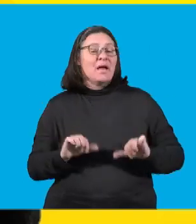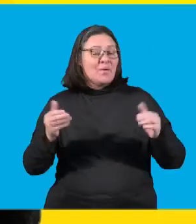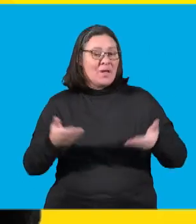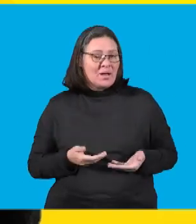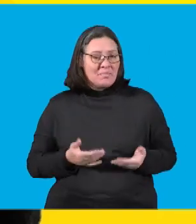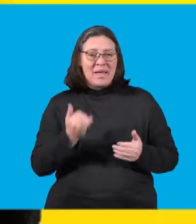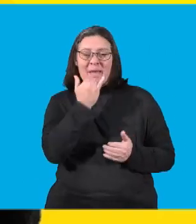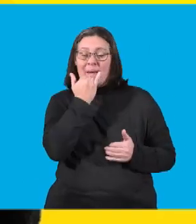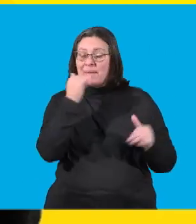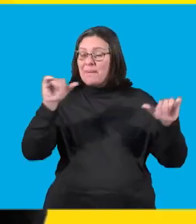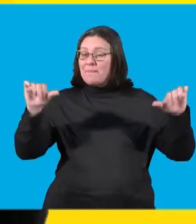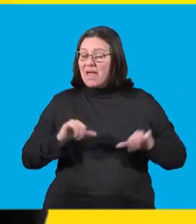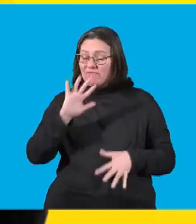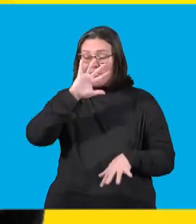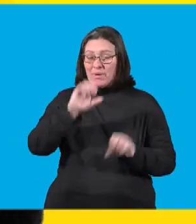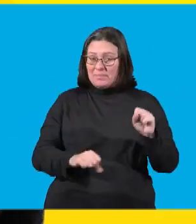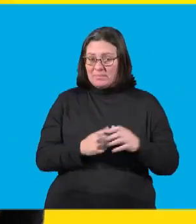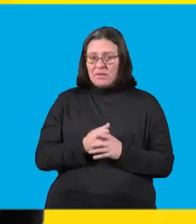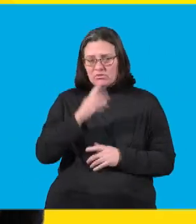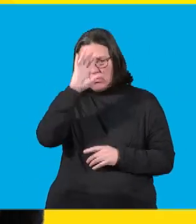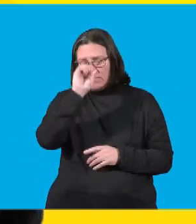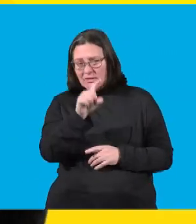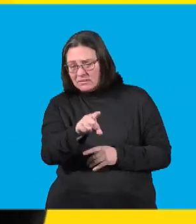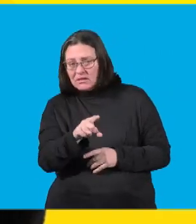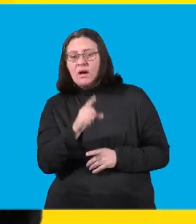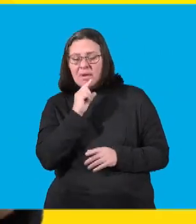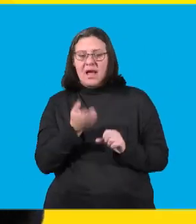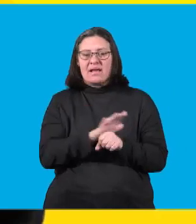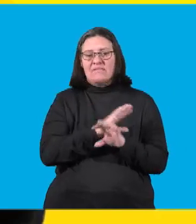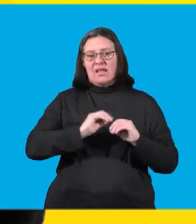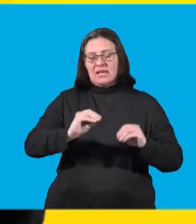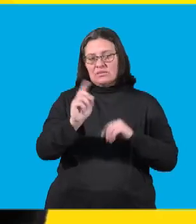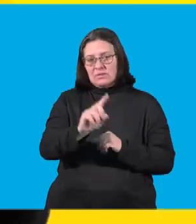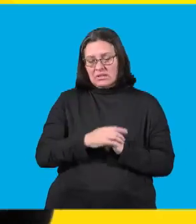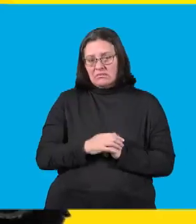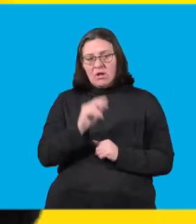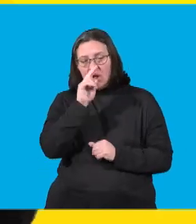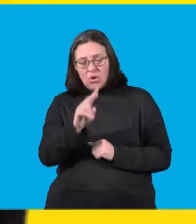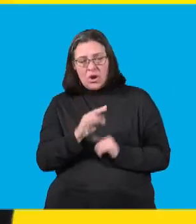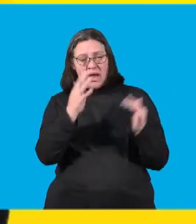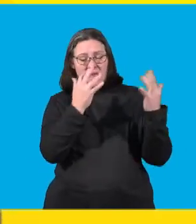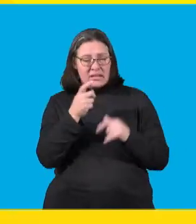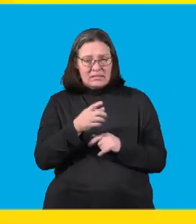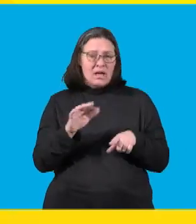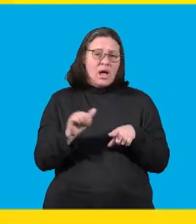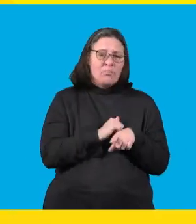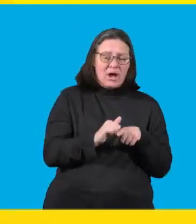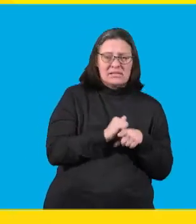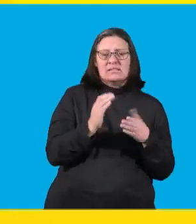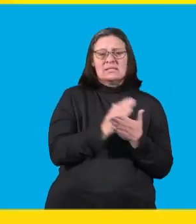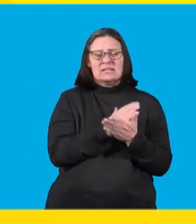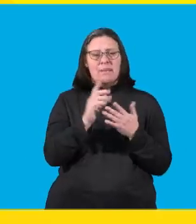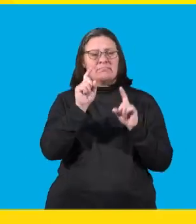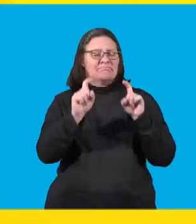Welcome back, everyone. Glad you came back for the wrap-up. We're going to just remind you of what we covered in this lesson. We looked at calculus. We looked at practicing